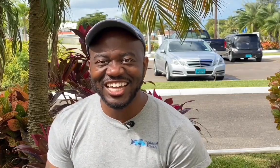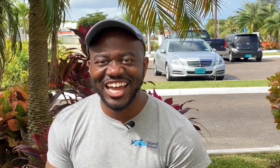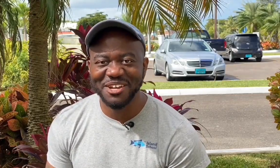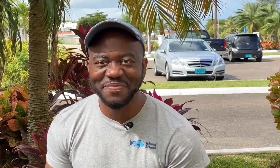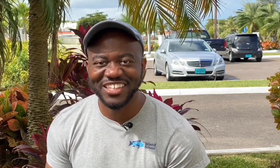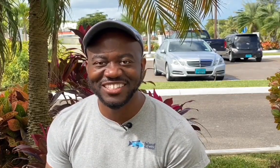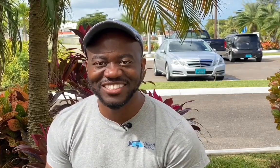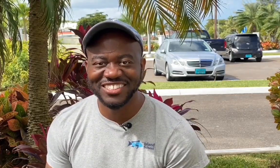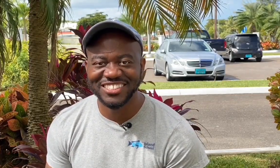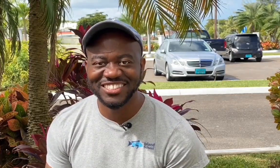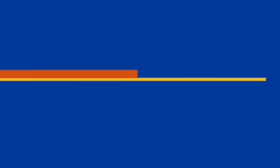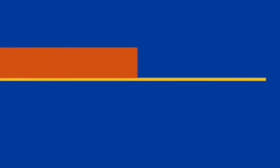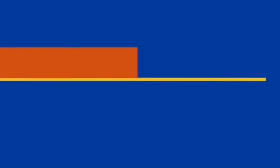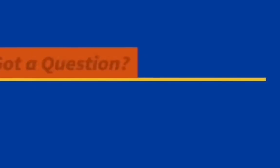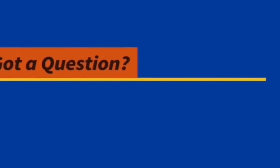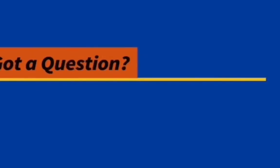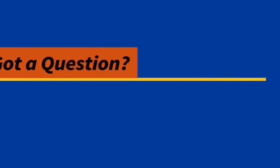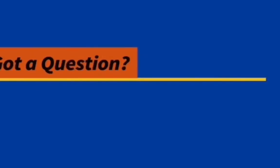Until next time.